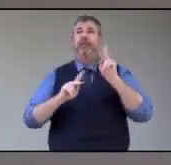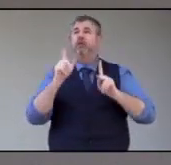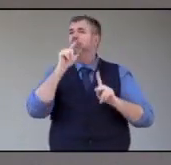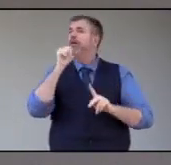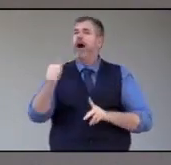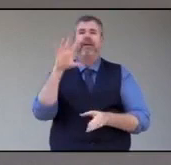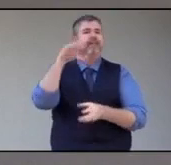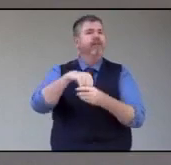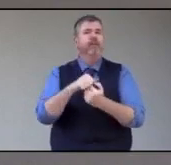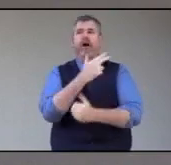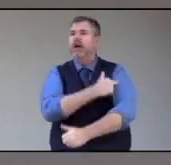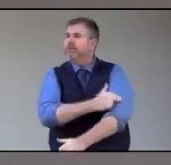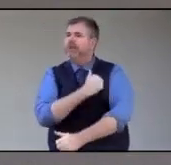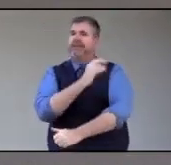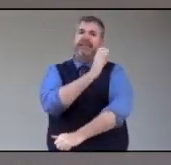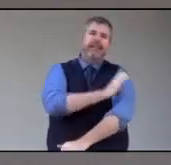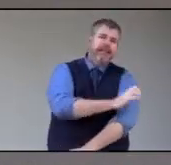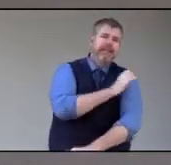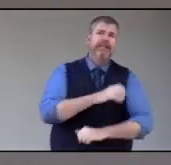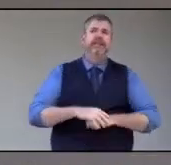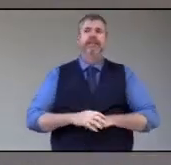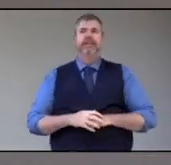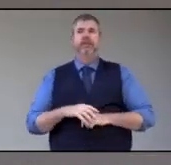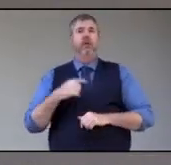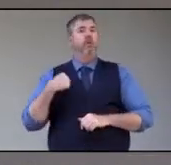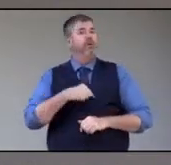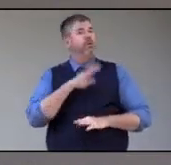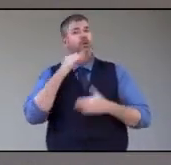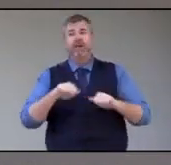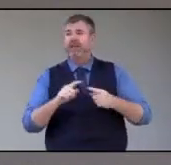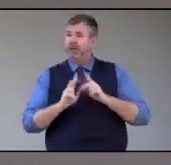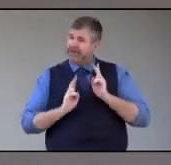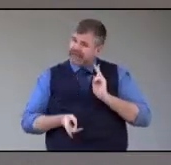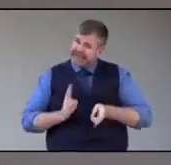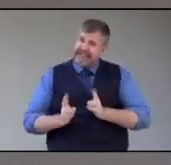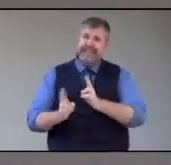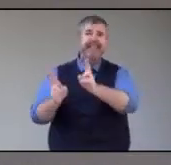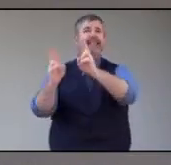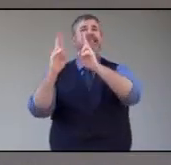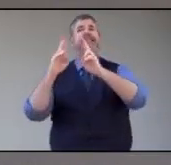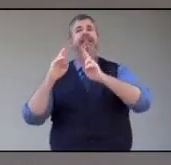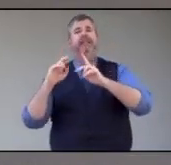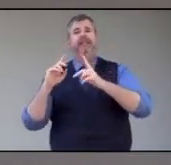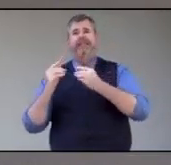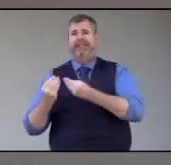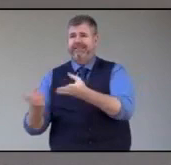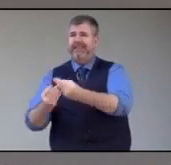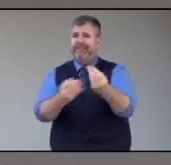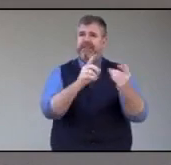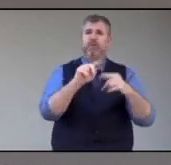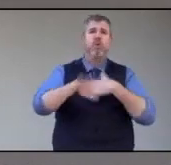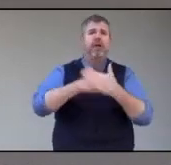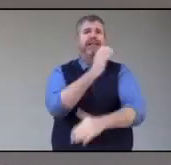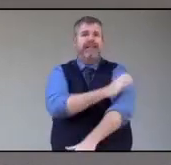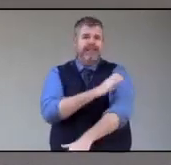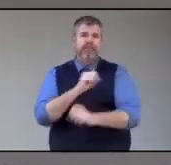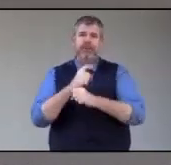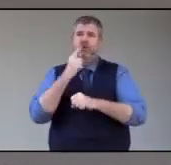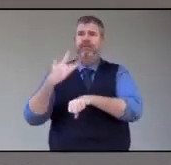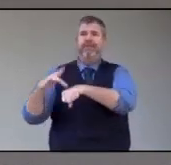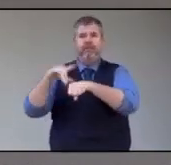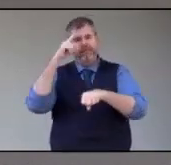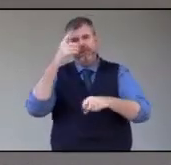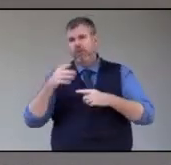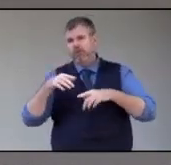to accelerate all of our clinics and make those available in the next coming days. So that we, again,